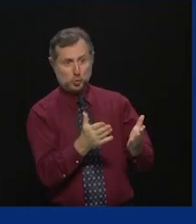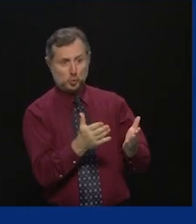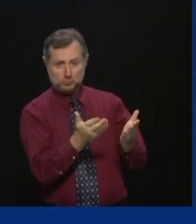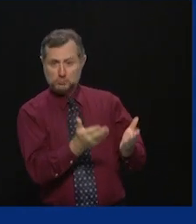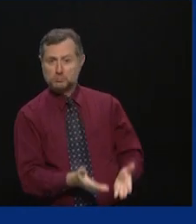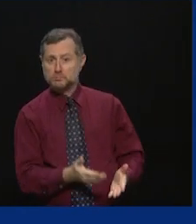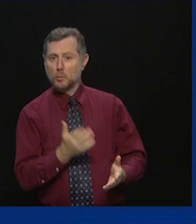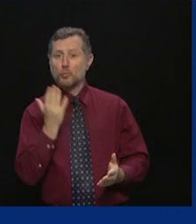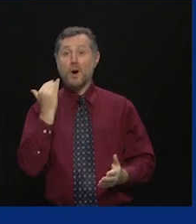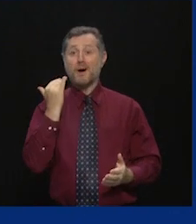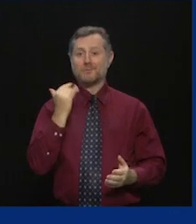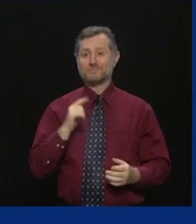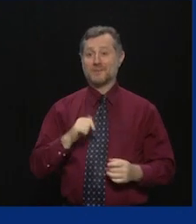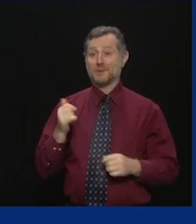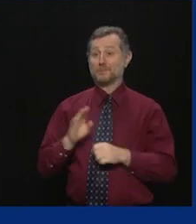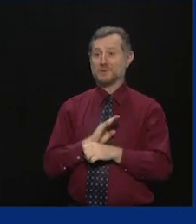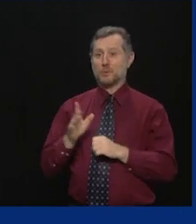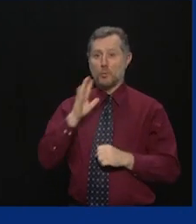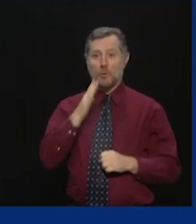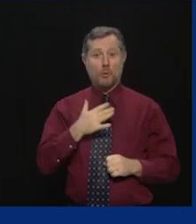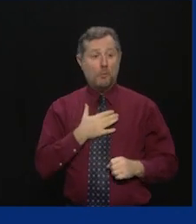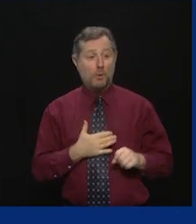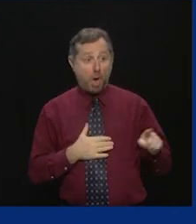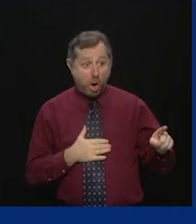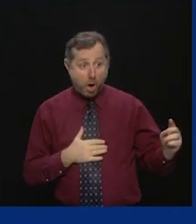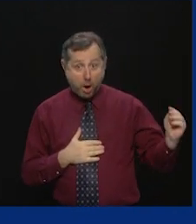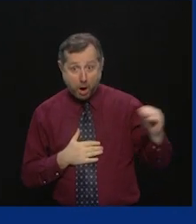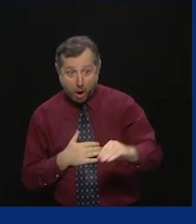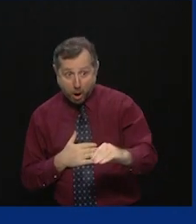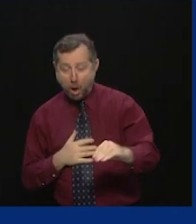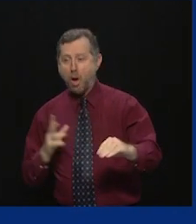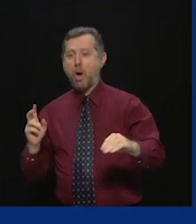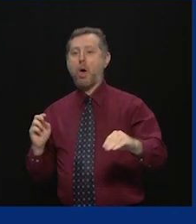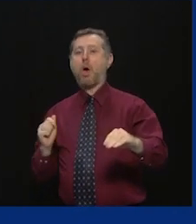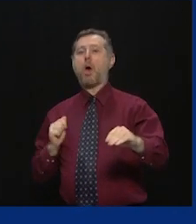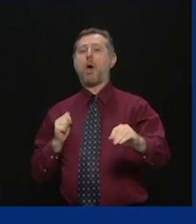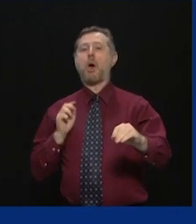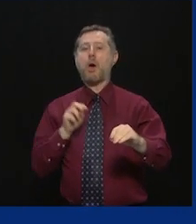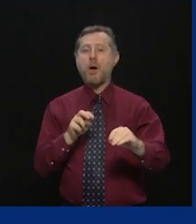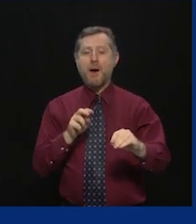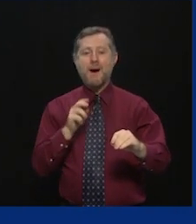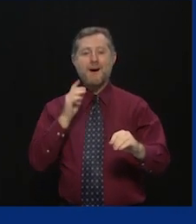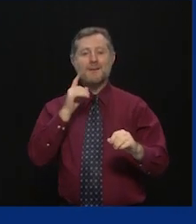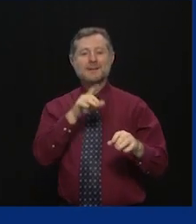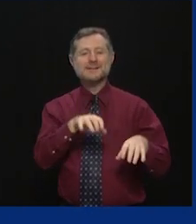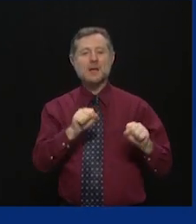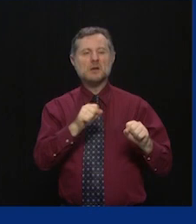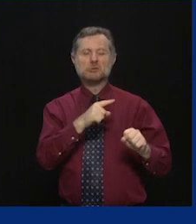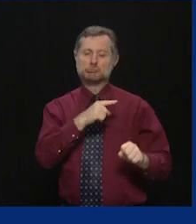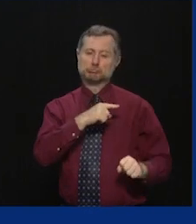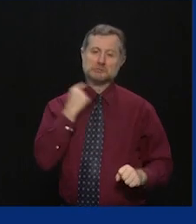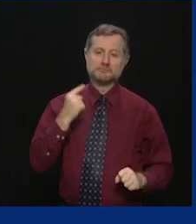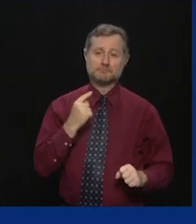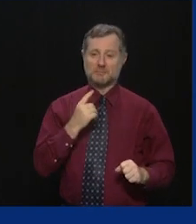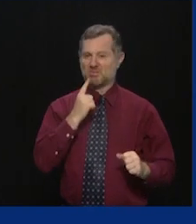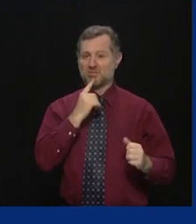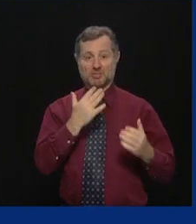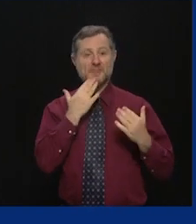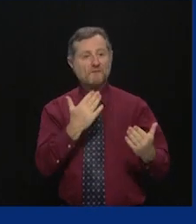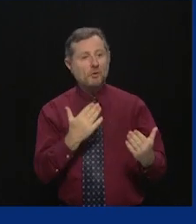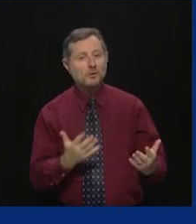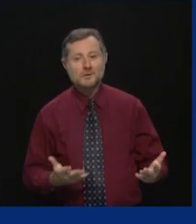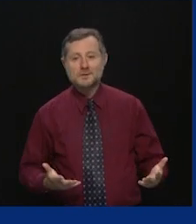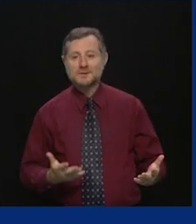businesses would be willing to do the same. I needed him to take a chance on us, and I am thankful that he and his